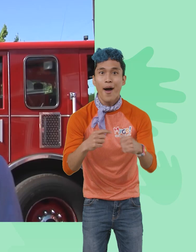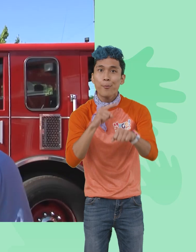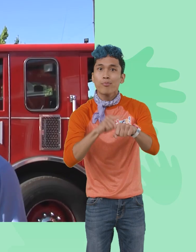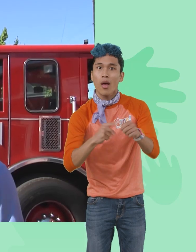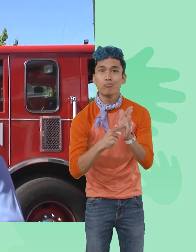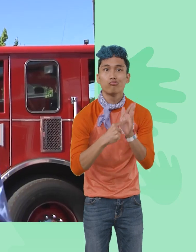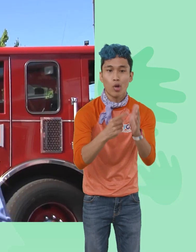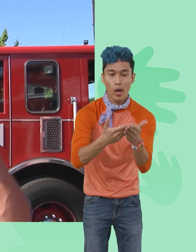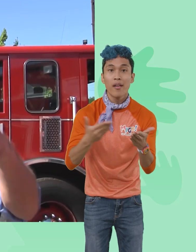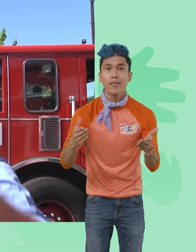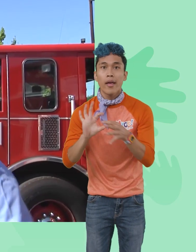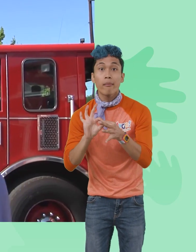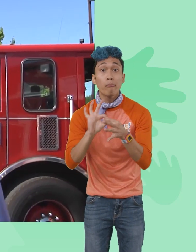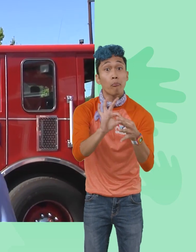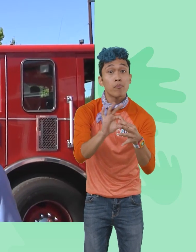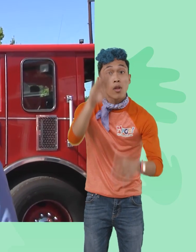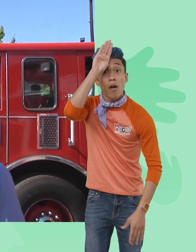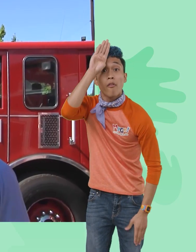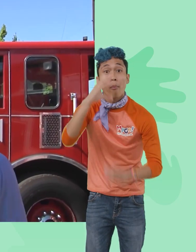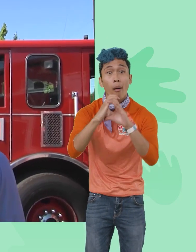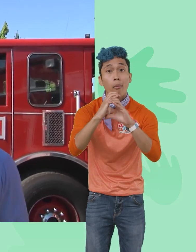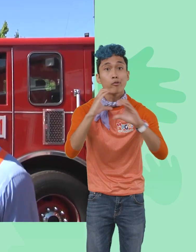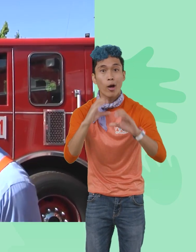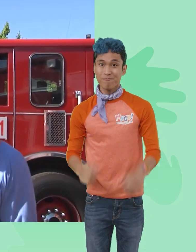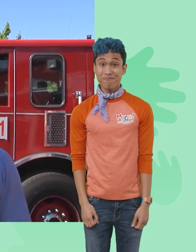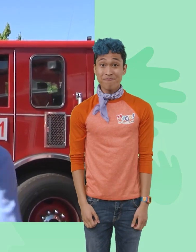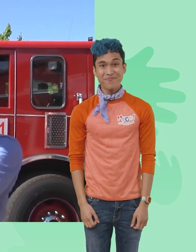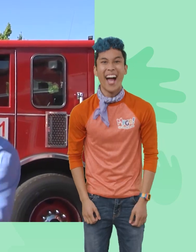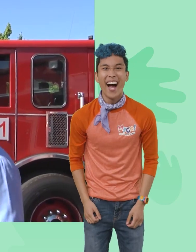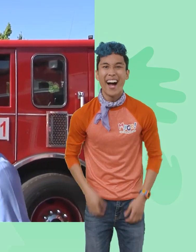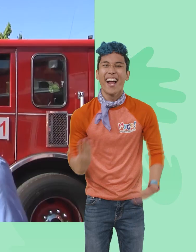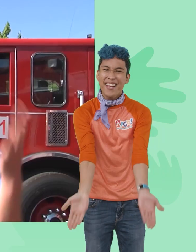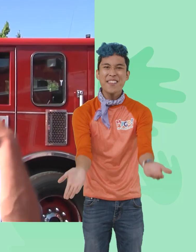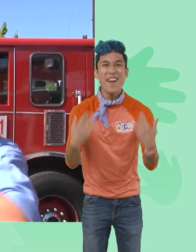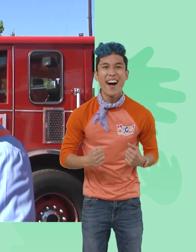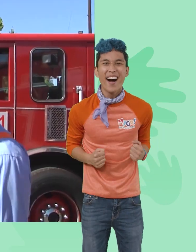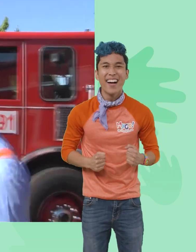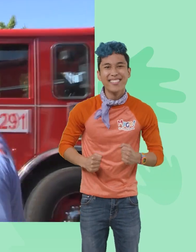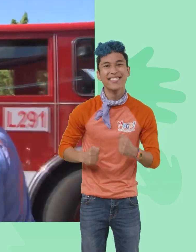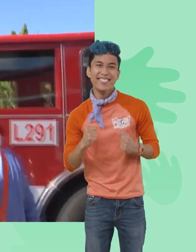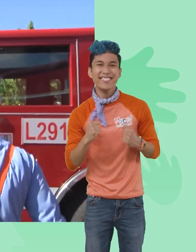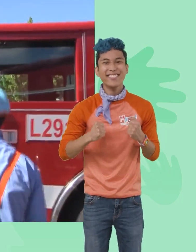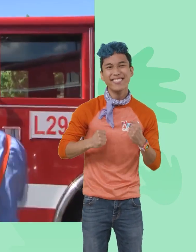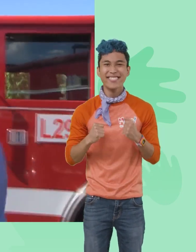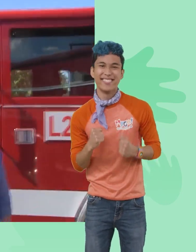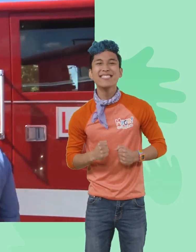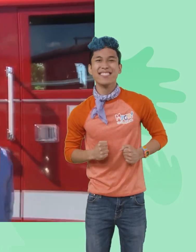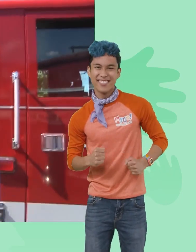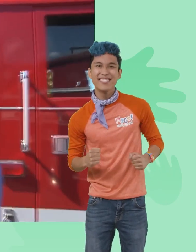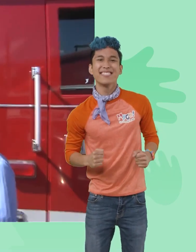Now it's about time for me to show you some of the tools and gadgets on a fire truck. Let's go.